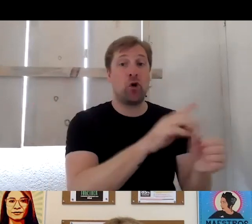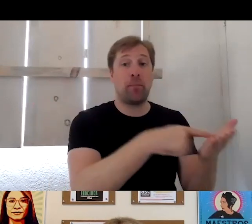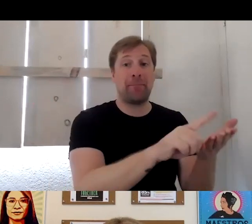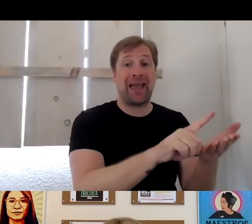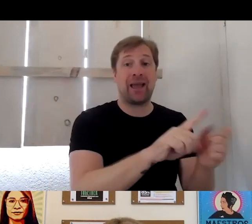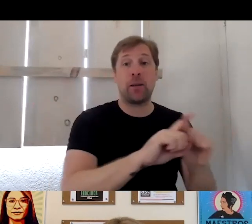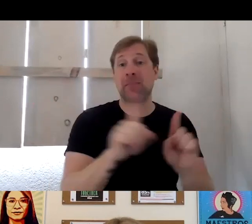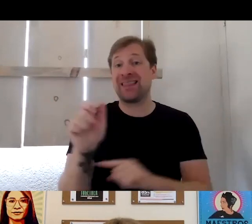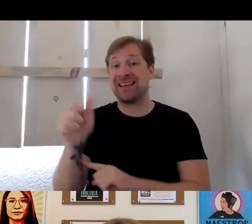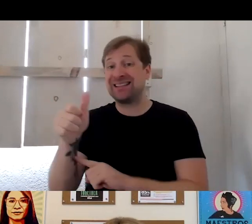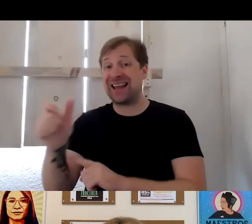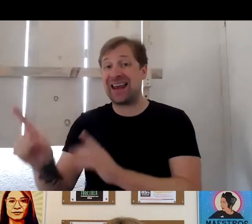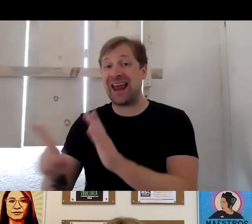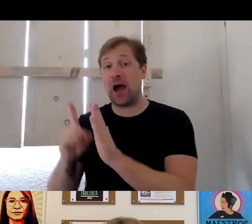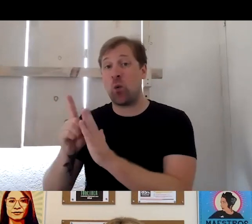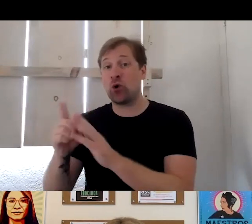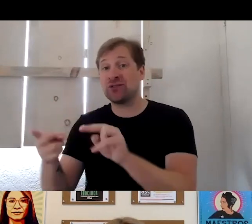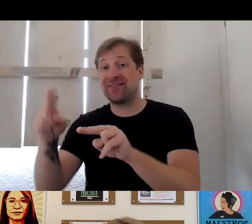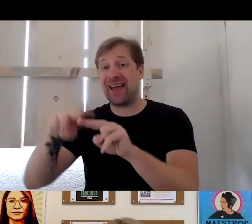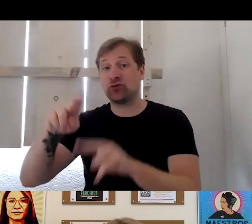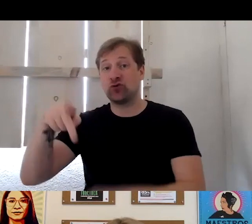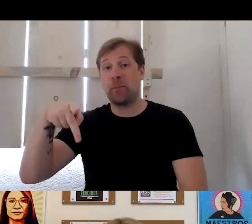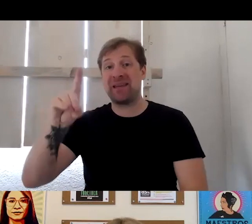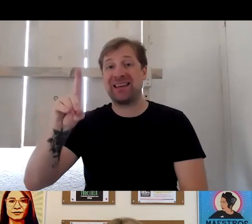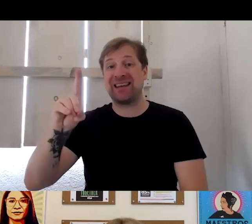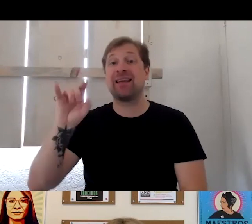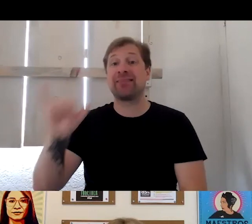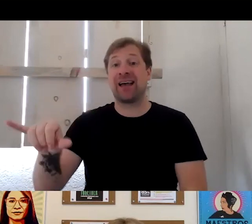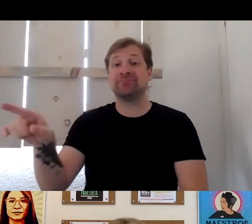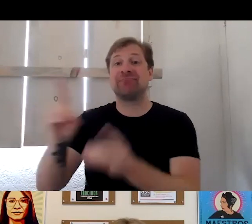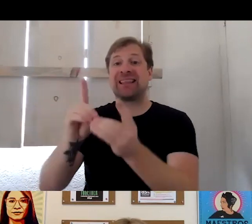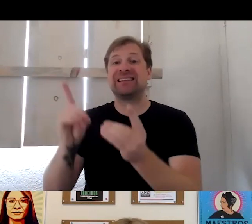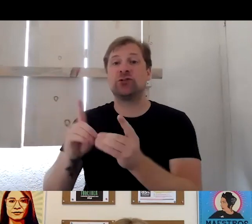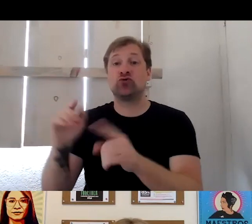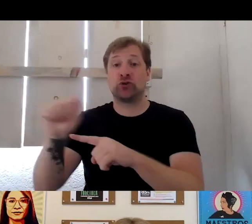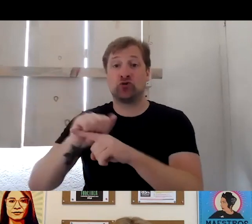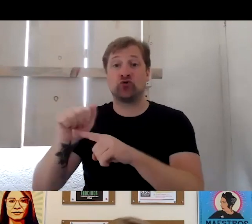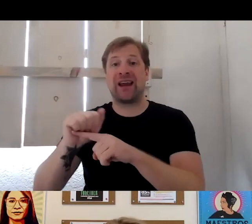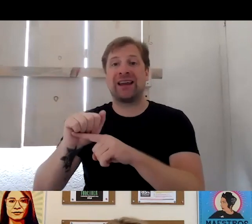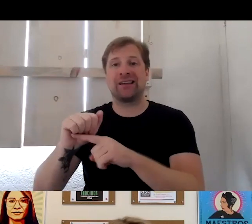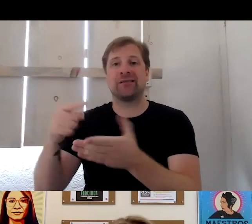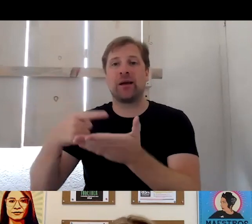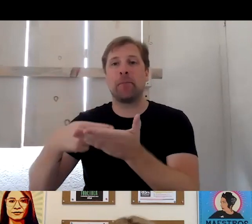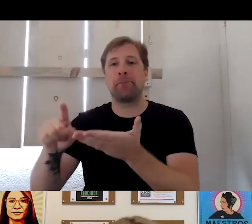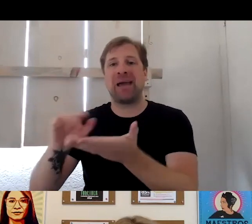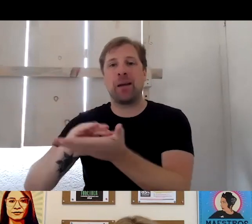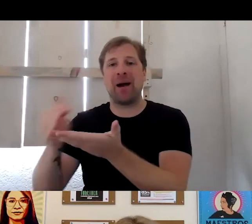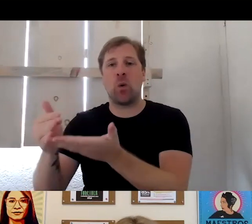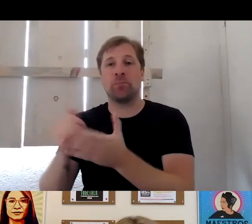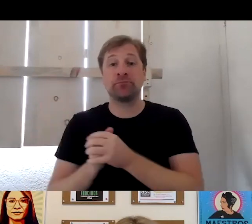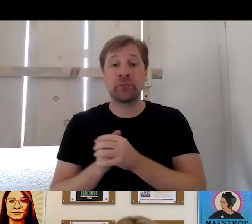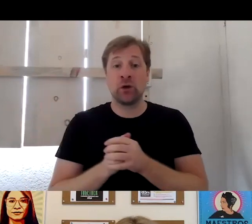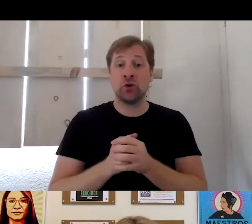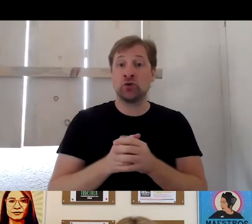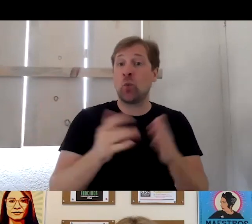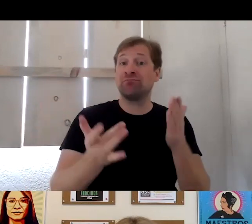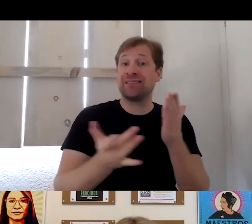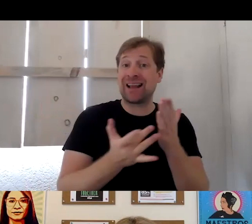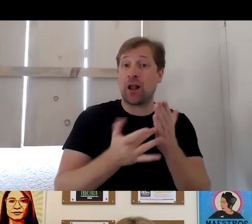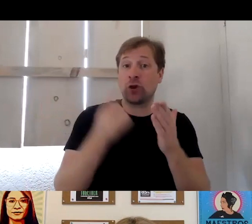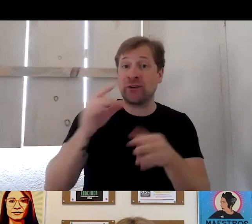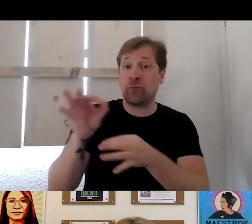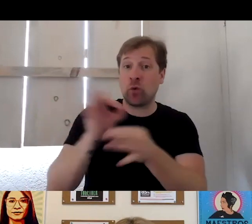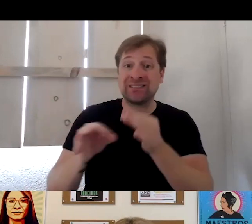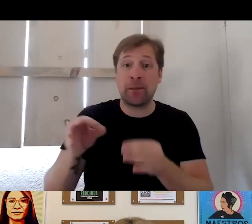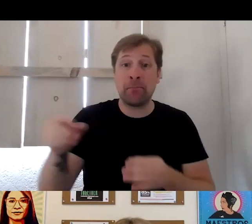10 hours of additional PD are at the district's training rate. As I said, with technology for the substitutes,